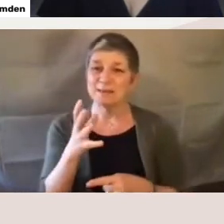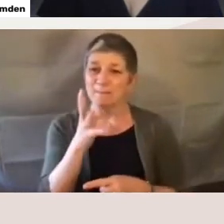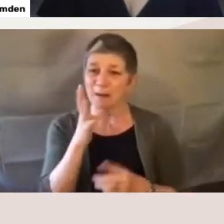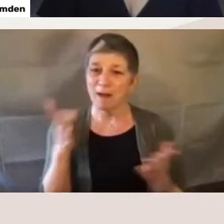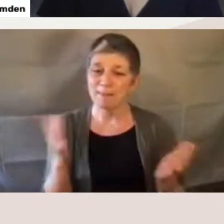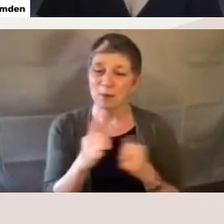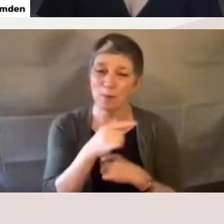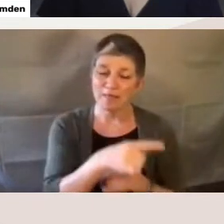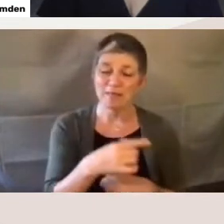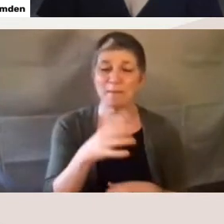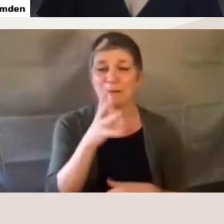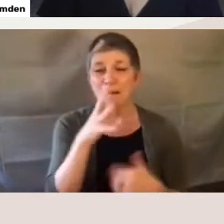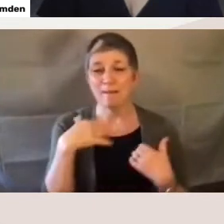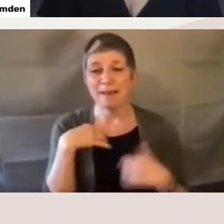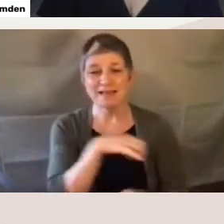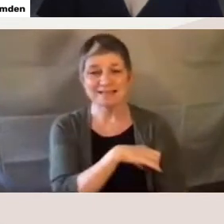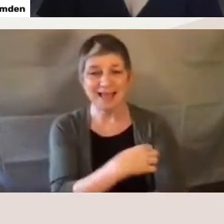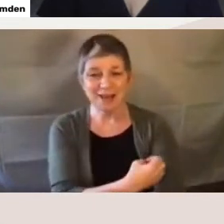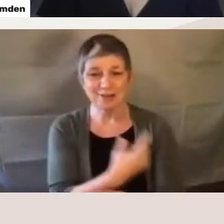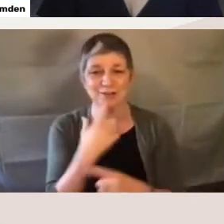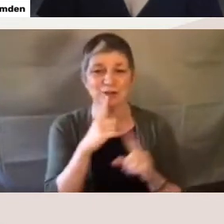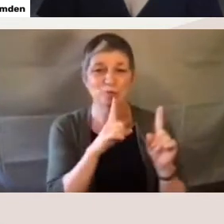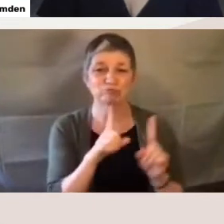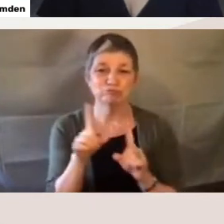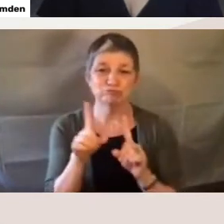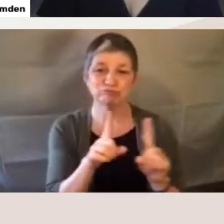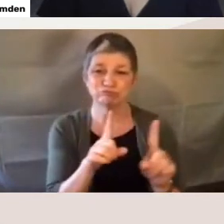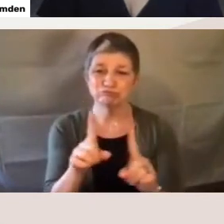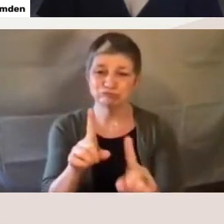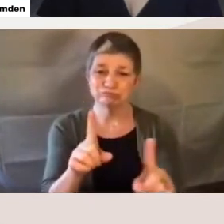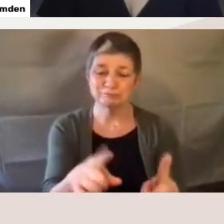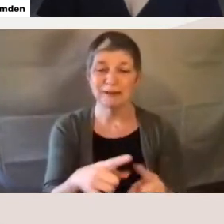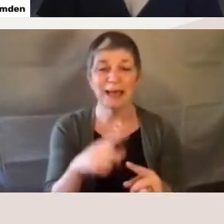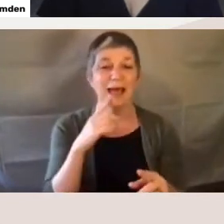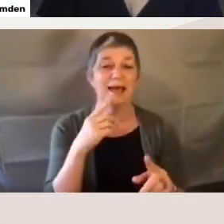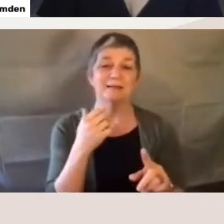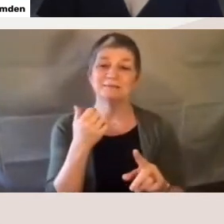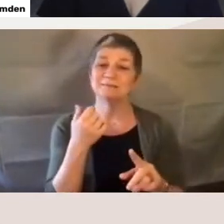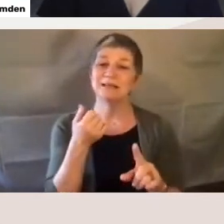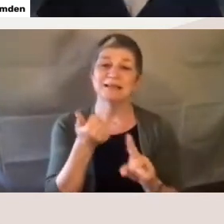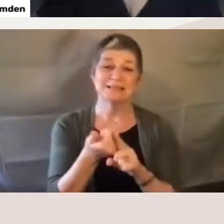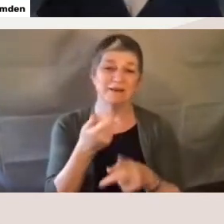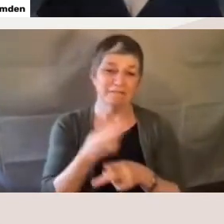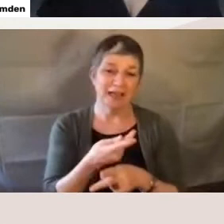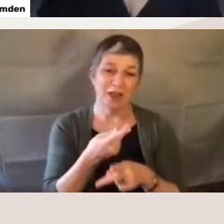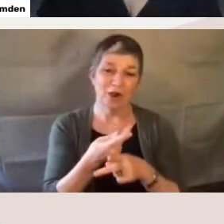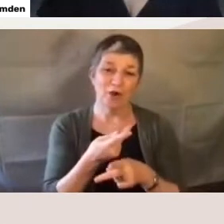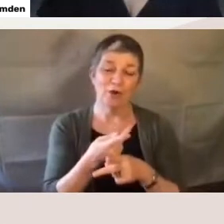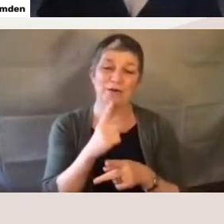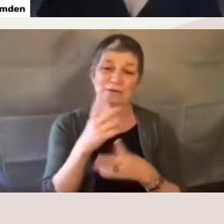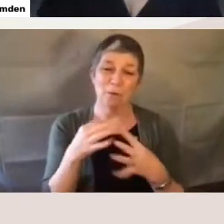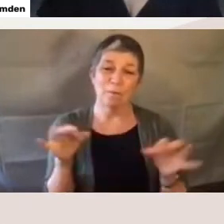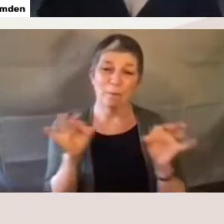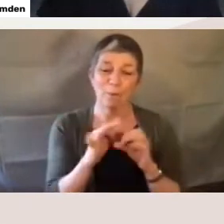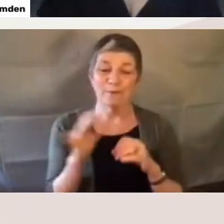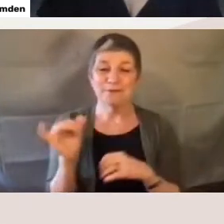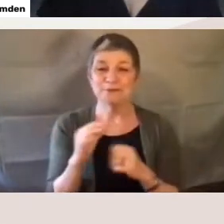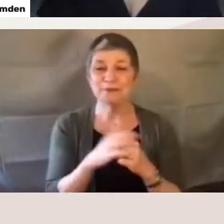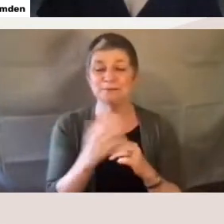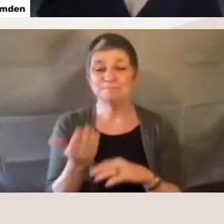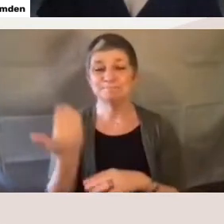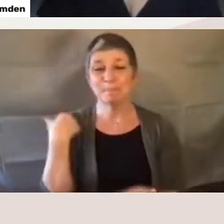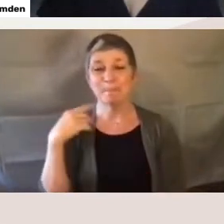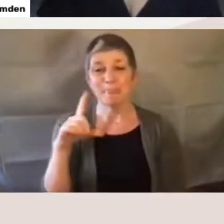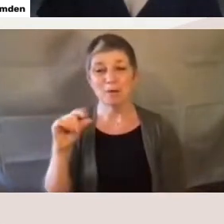has energy to go walking with him or do things. So, and just do self care. It's so important to, you know, back in